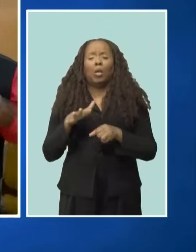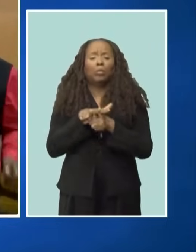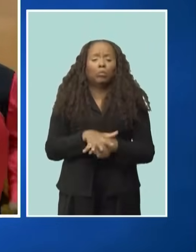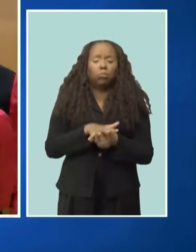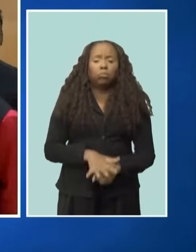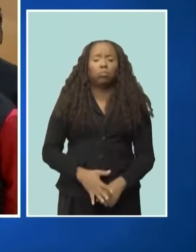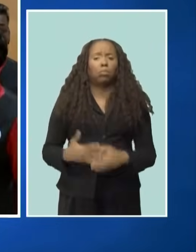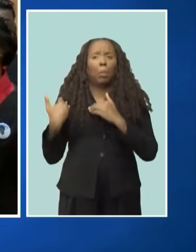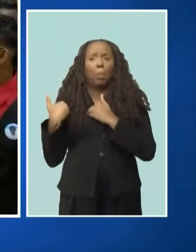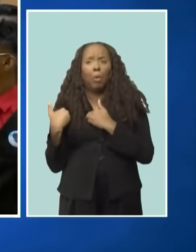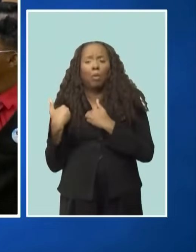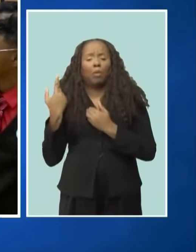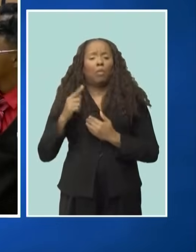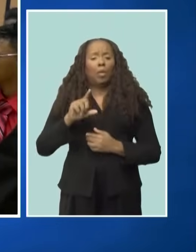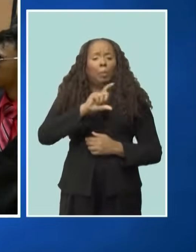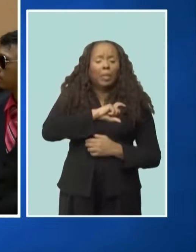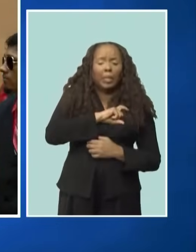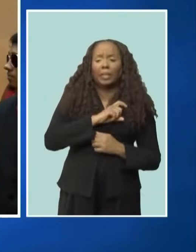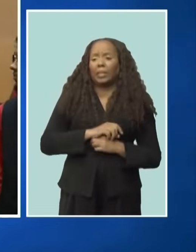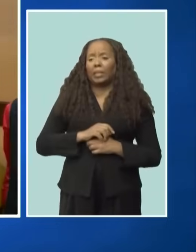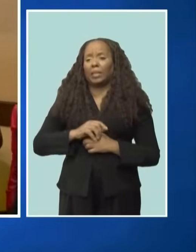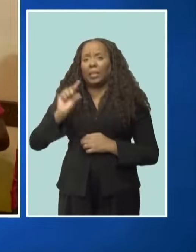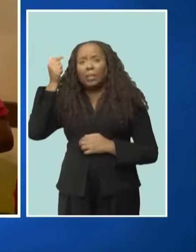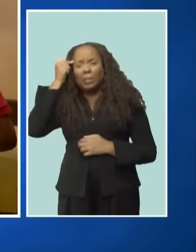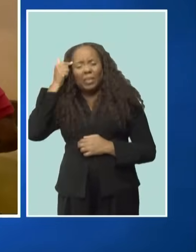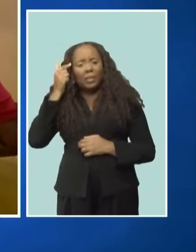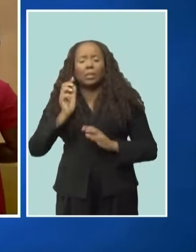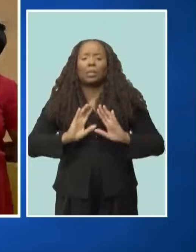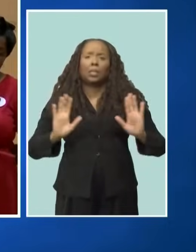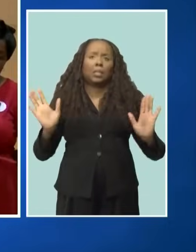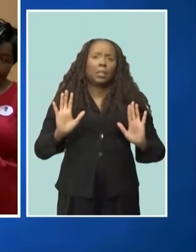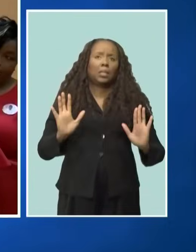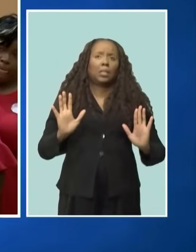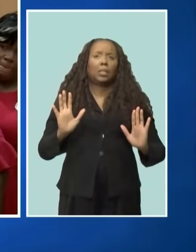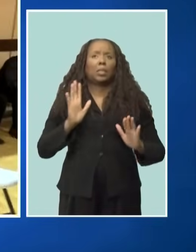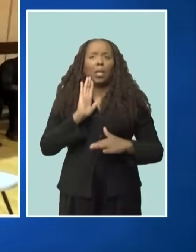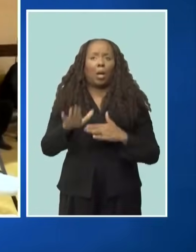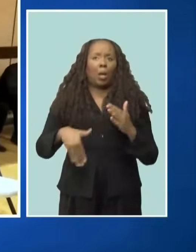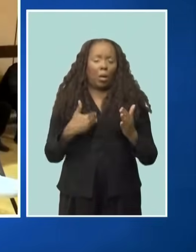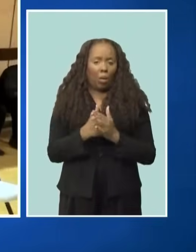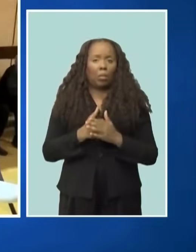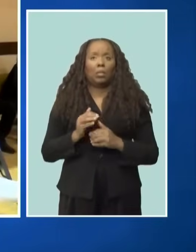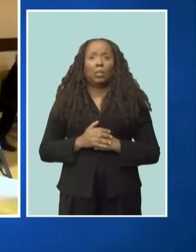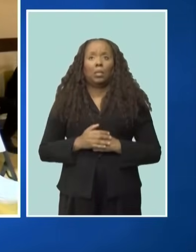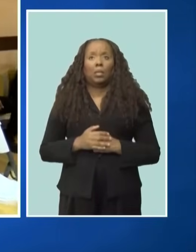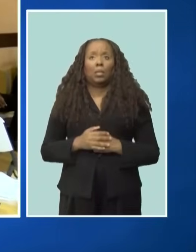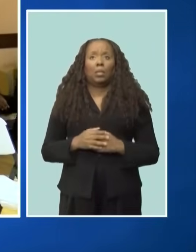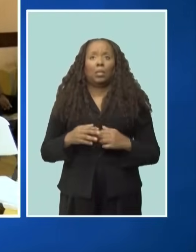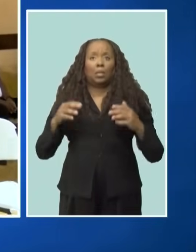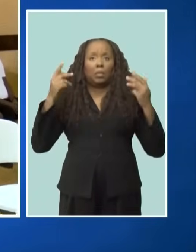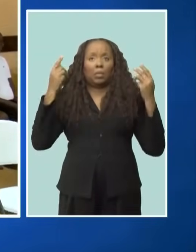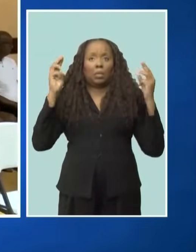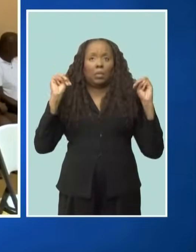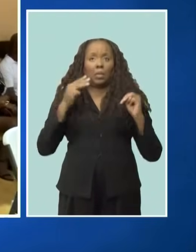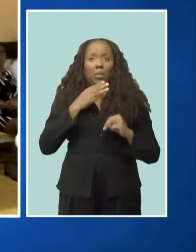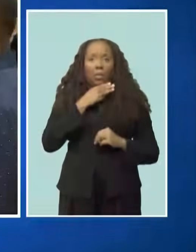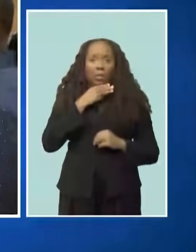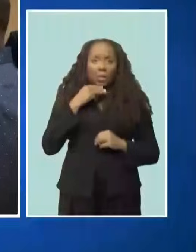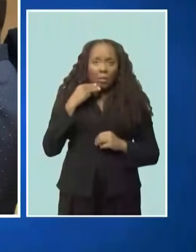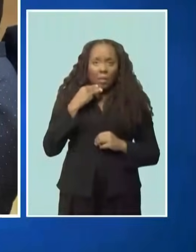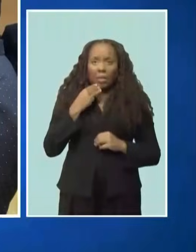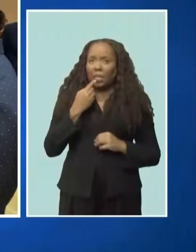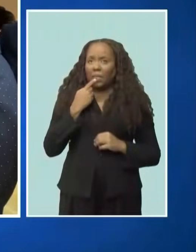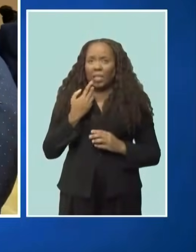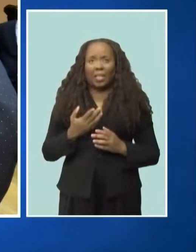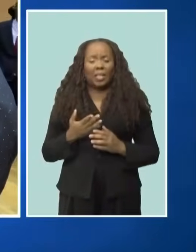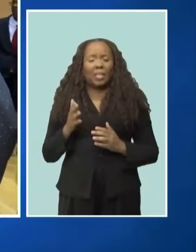police or government to carry. Prime Minister Mia Amor-Motley says 13-year-old Jonathan Chase being snatched